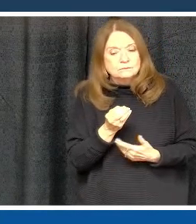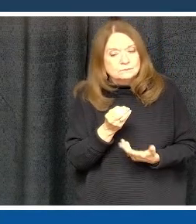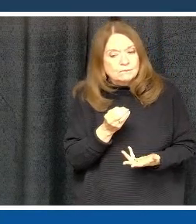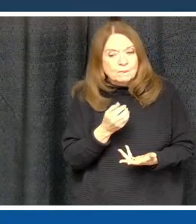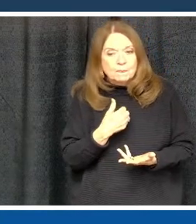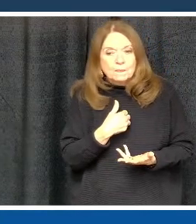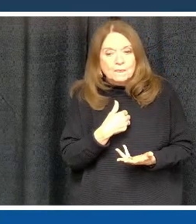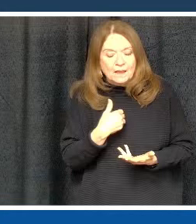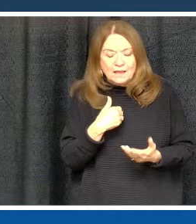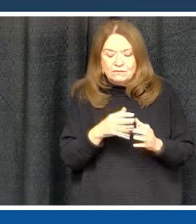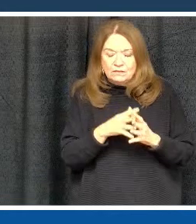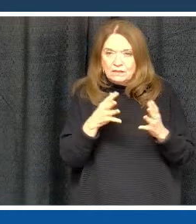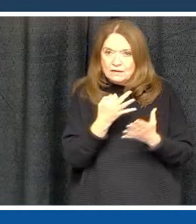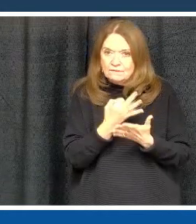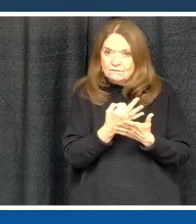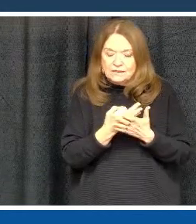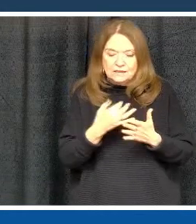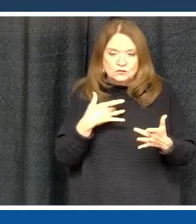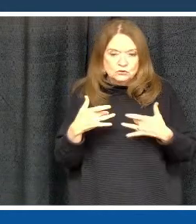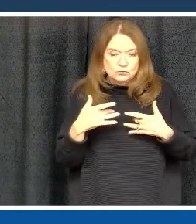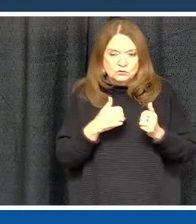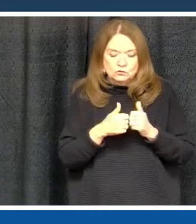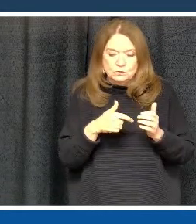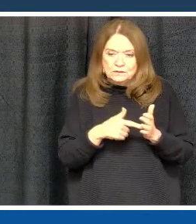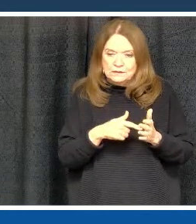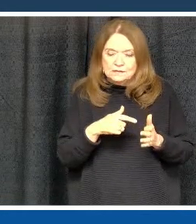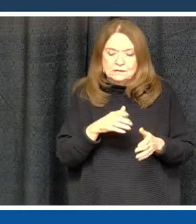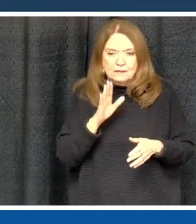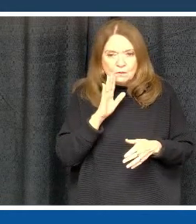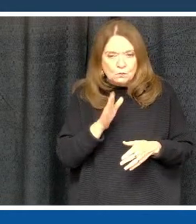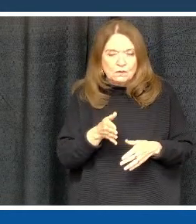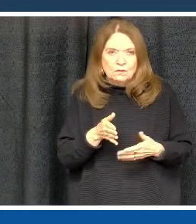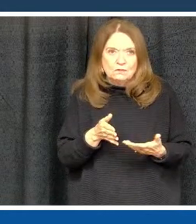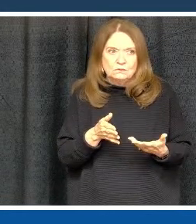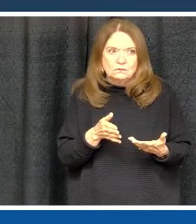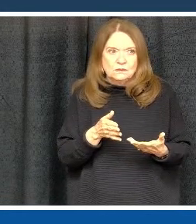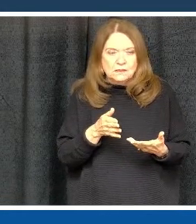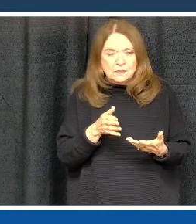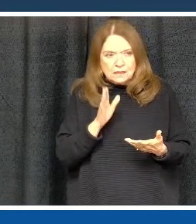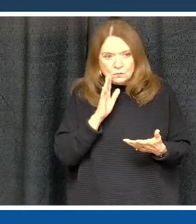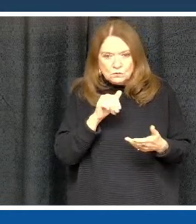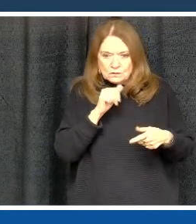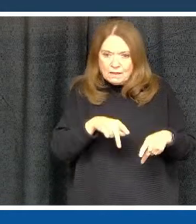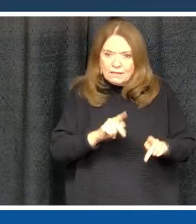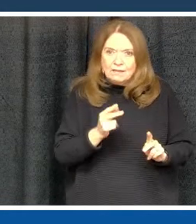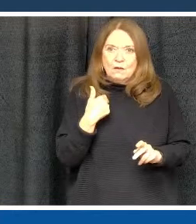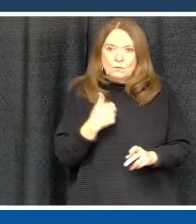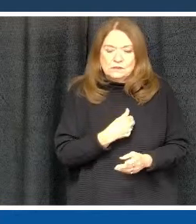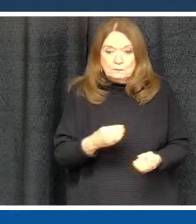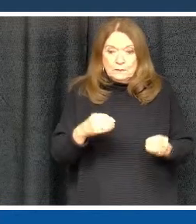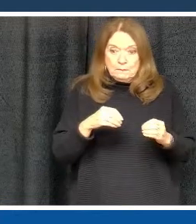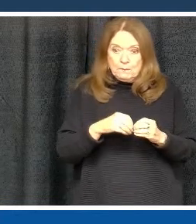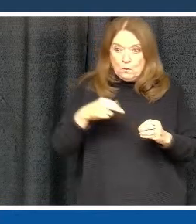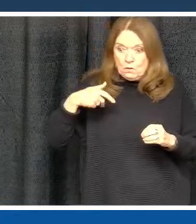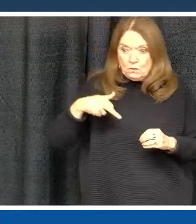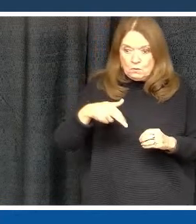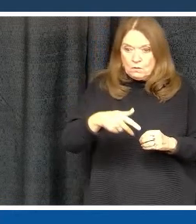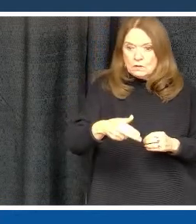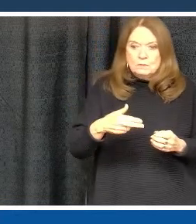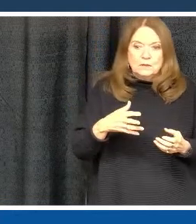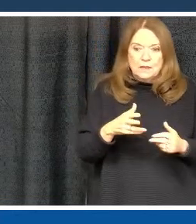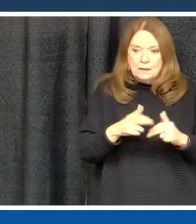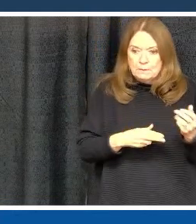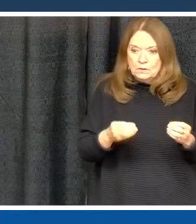I have a lot of financial concerns with this, that it's going to not allow us to be have more walkability and